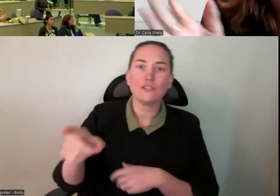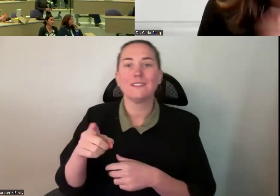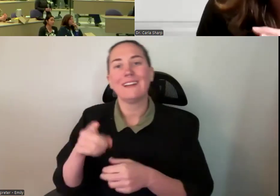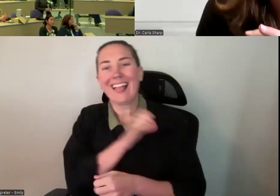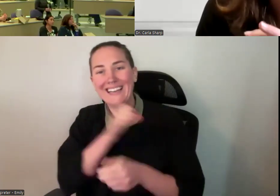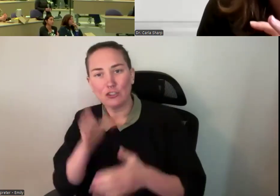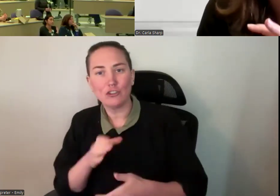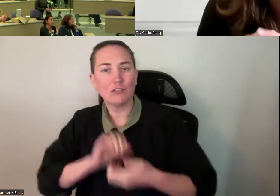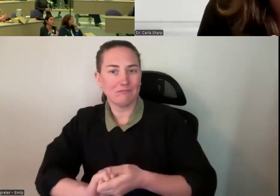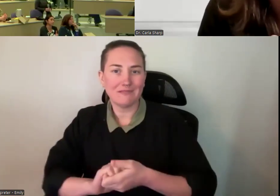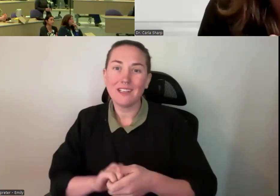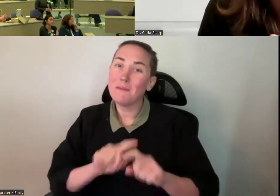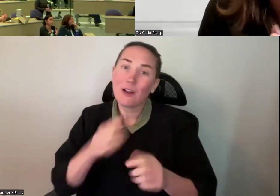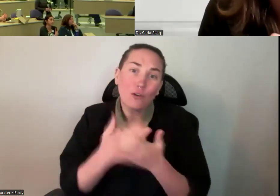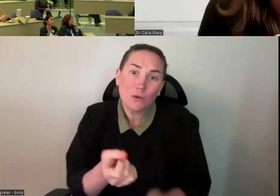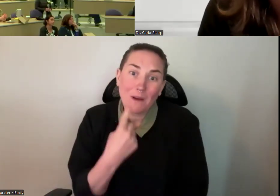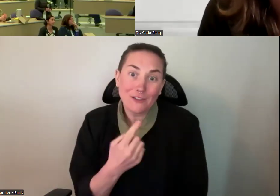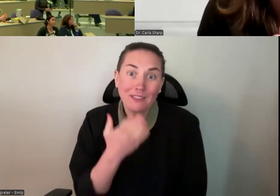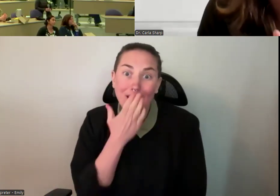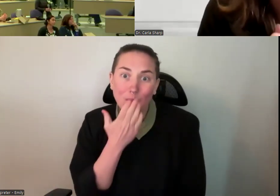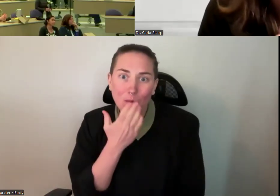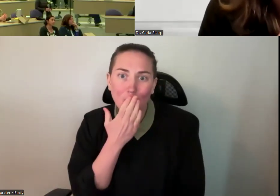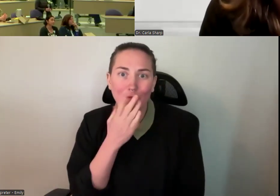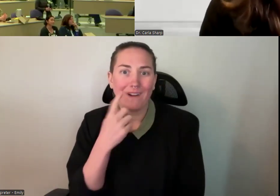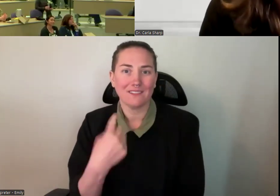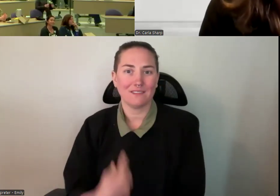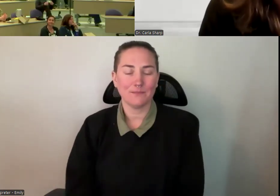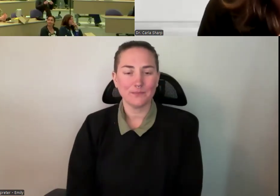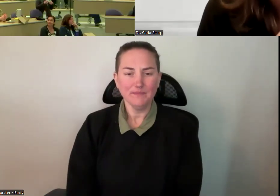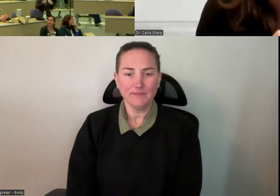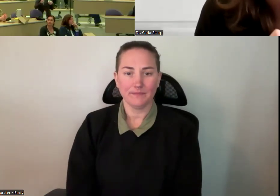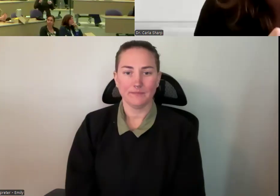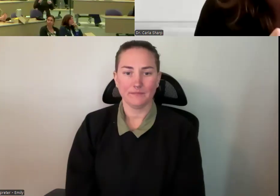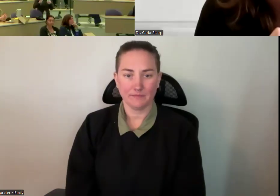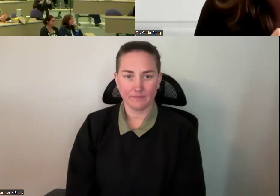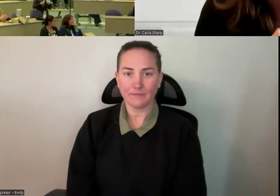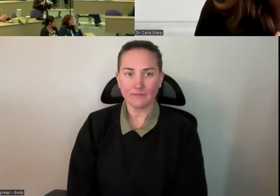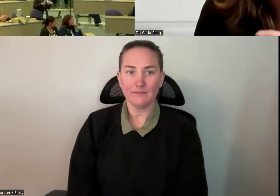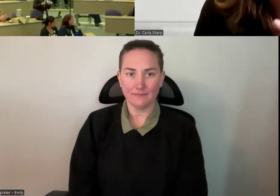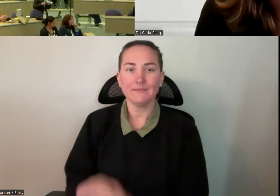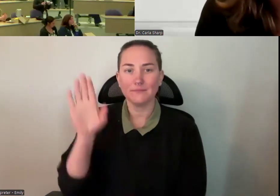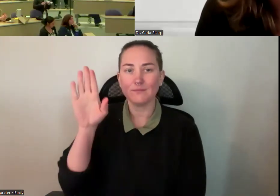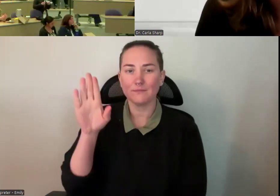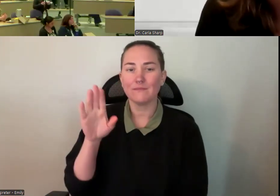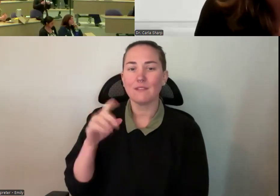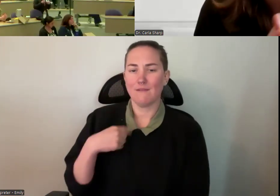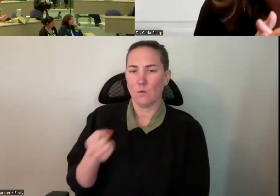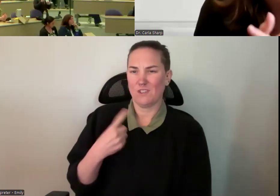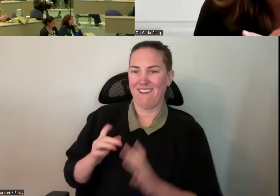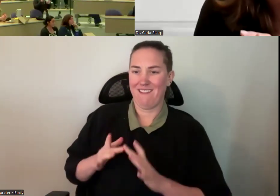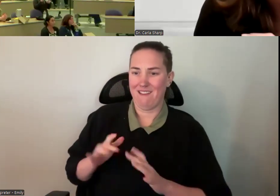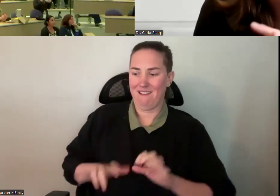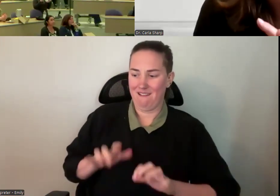you're asking the exact right question. Thank you for asking that. Thank you so much. I do have a question online,